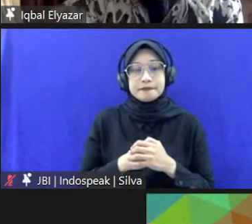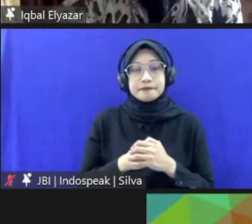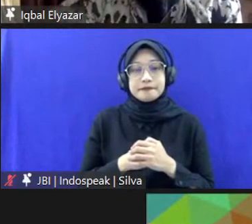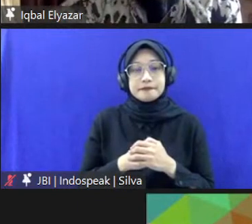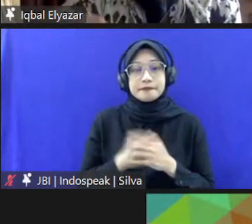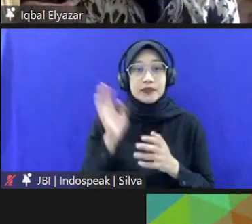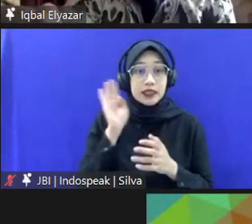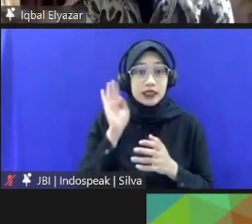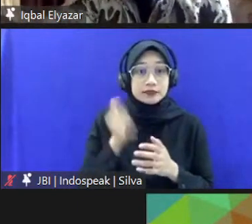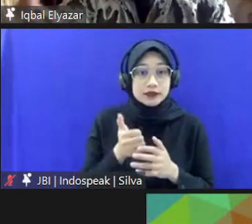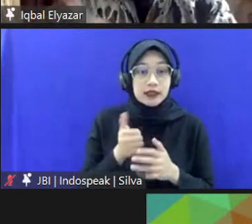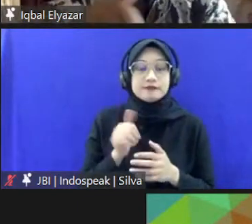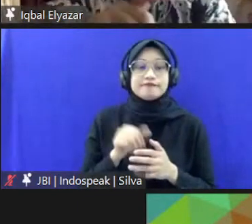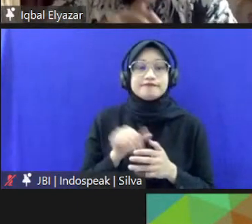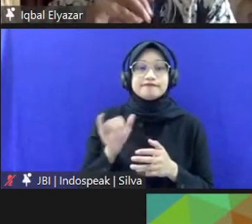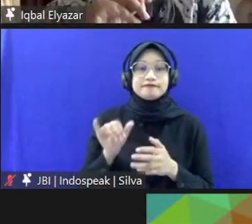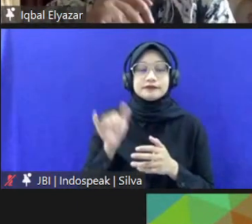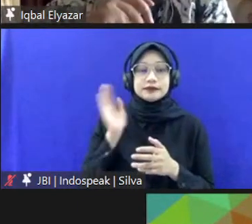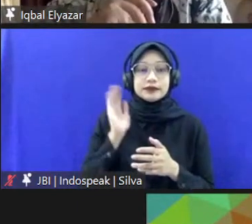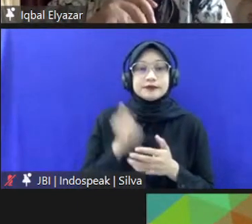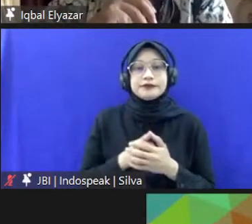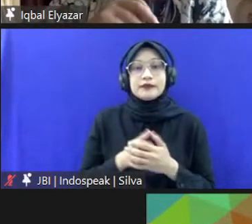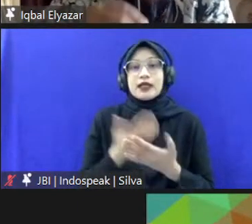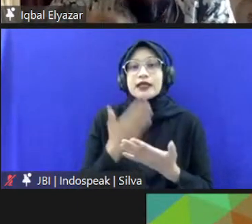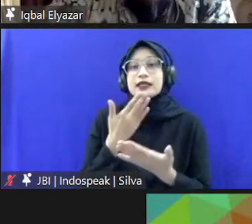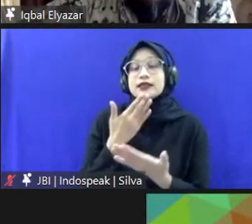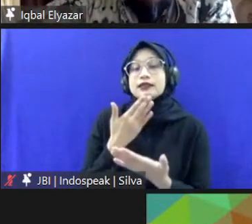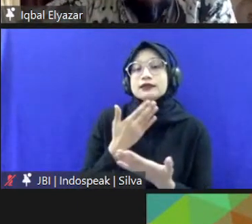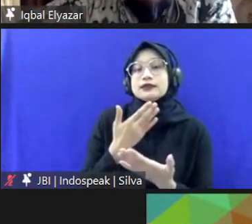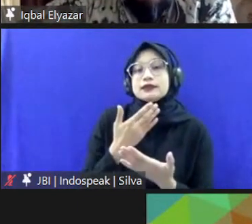Okay. Congratulations for the update.